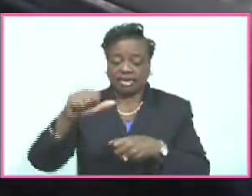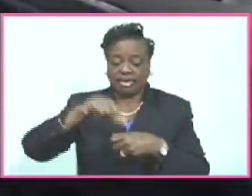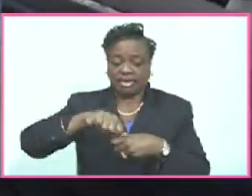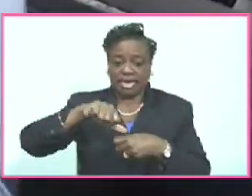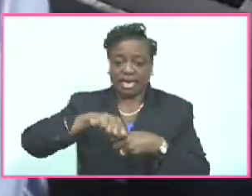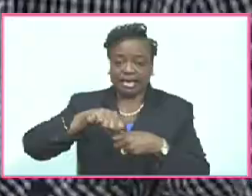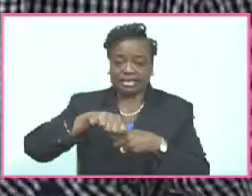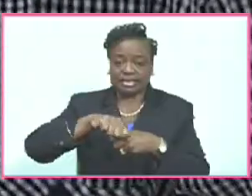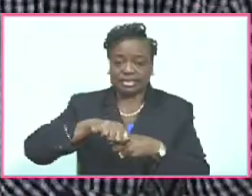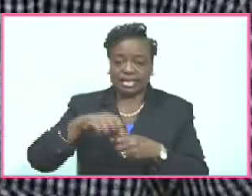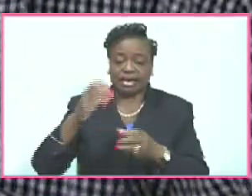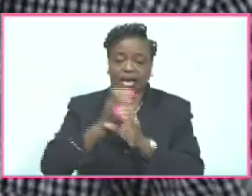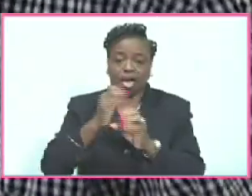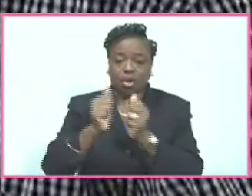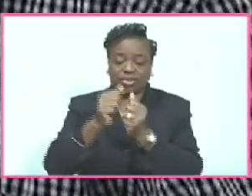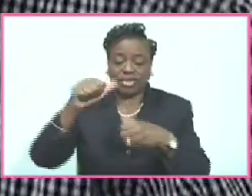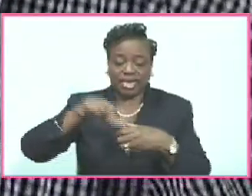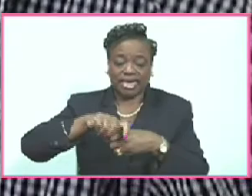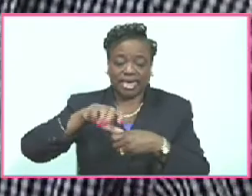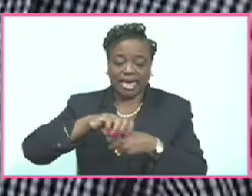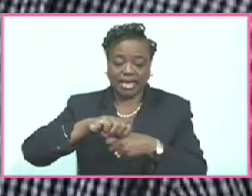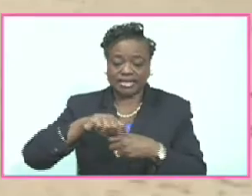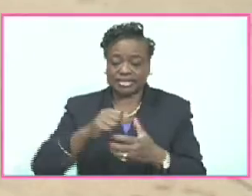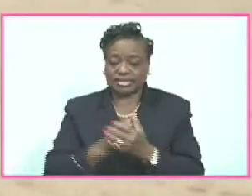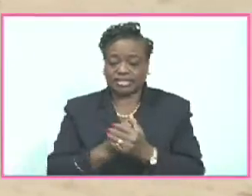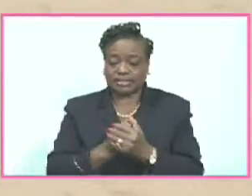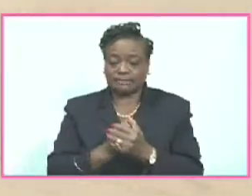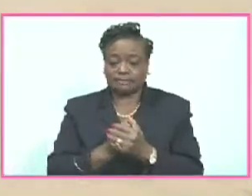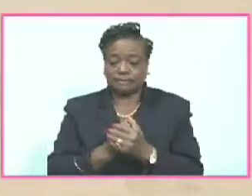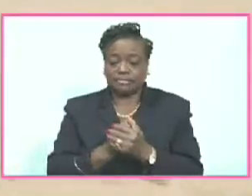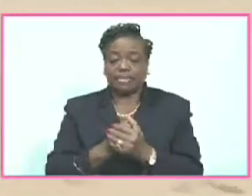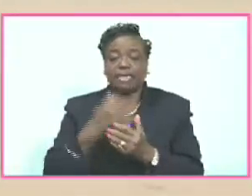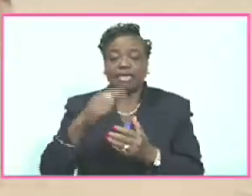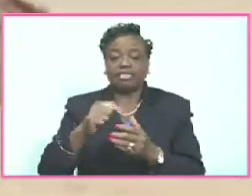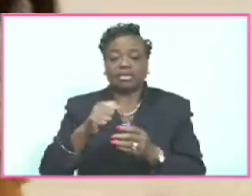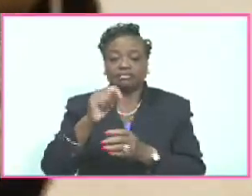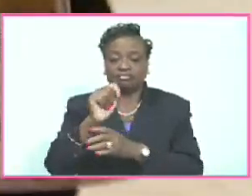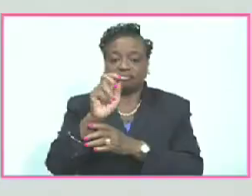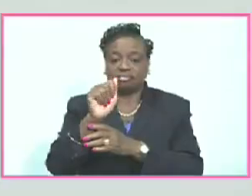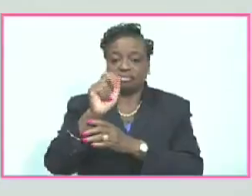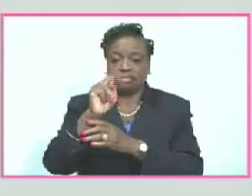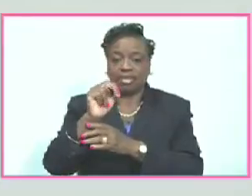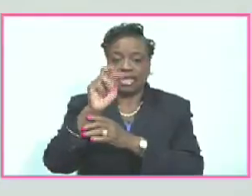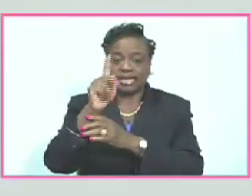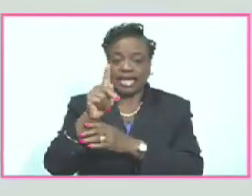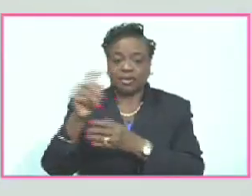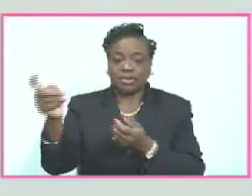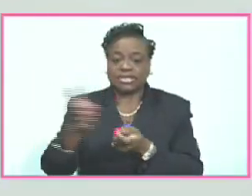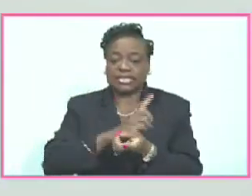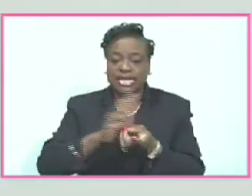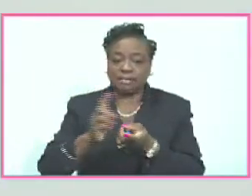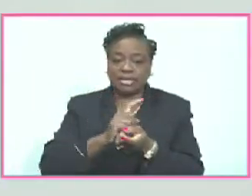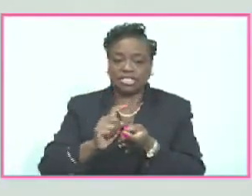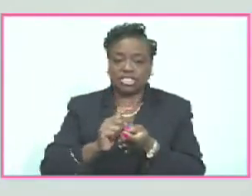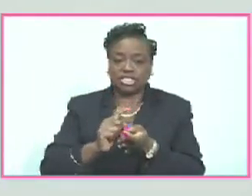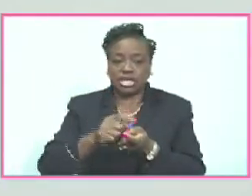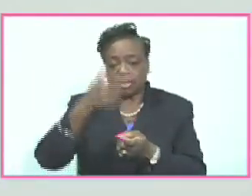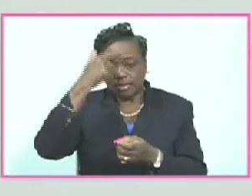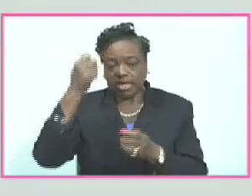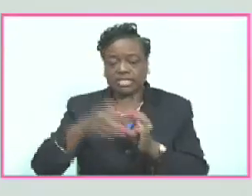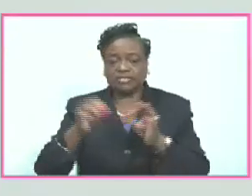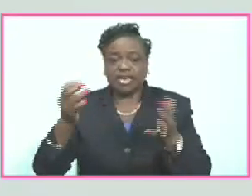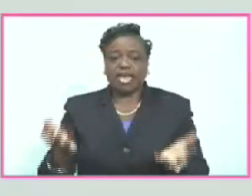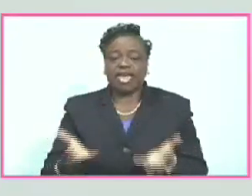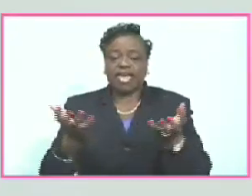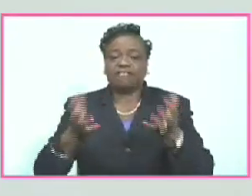repair the Congo Town service station's pump, which reportedly was damaged due to heavy rains last week. Carlton Riley